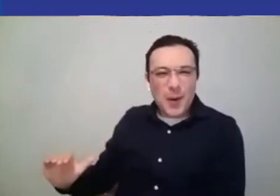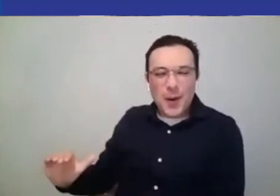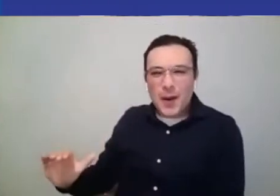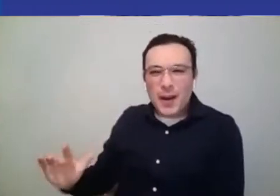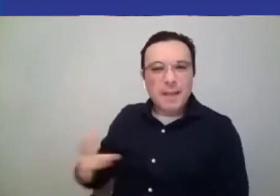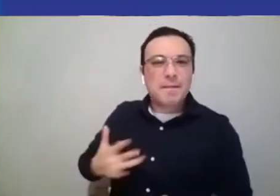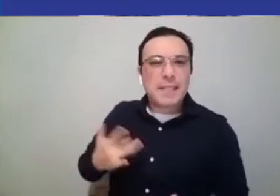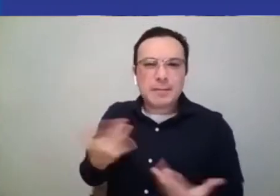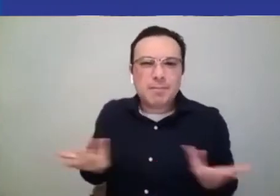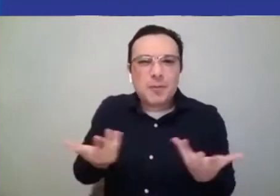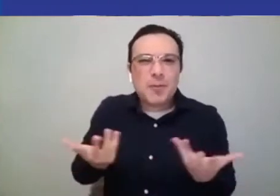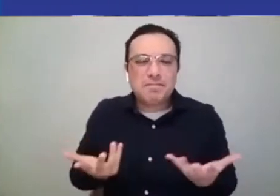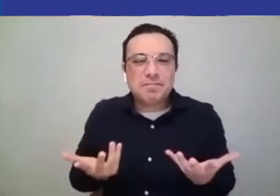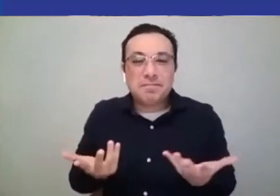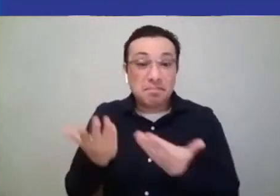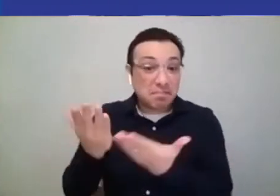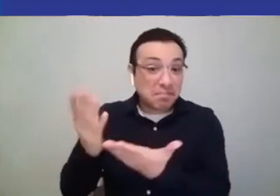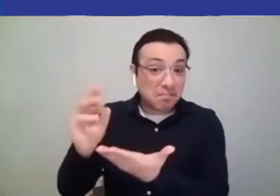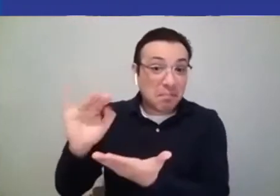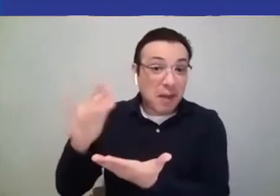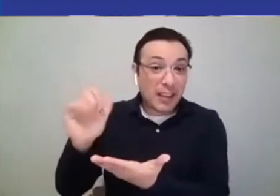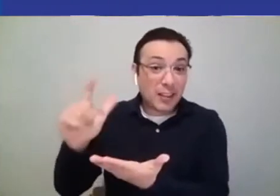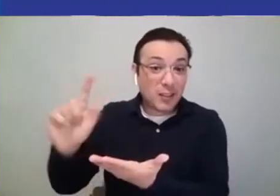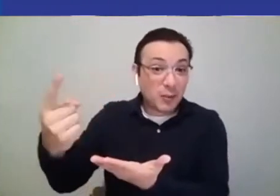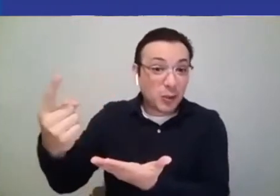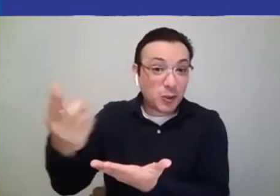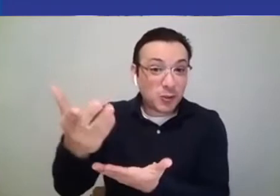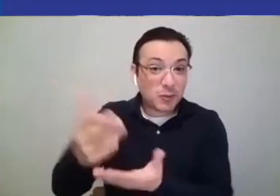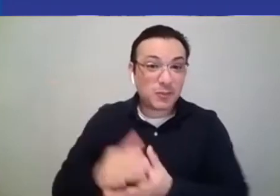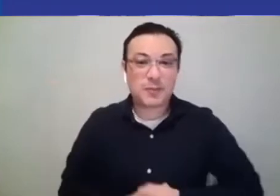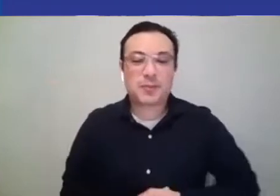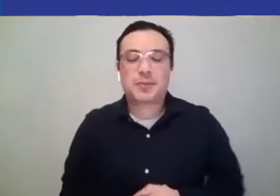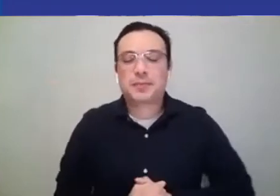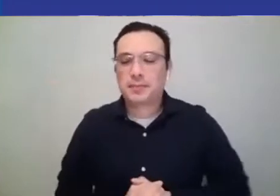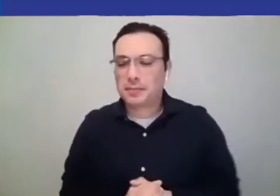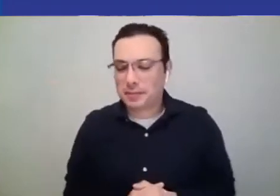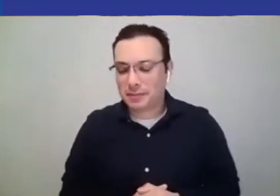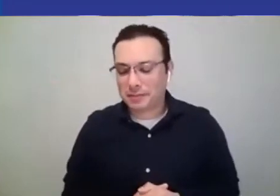So I'm gonna now start with Michael.